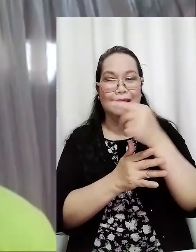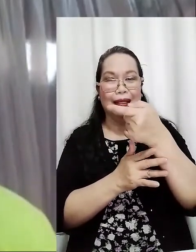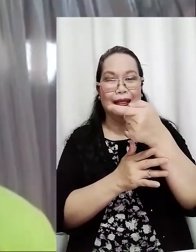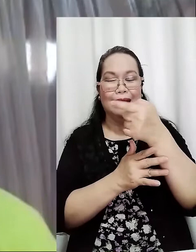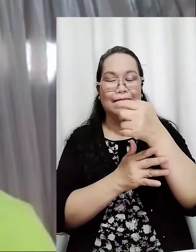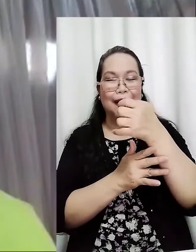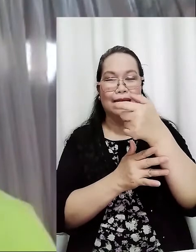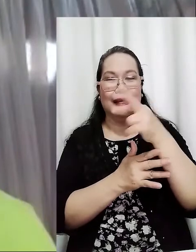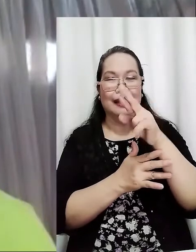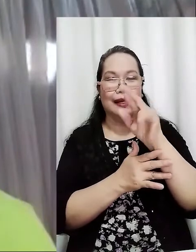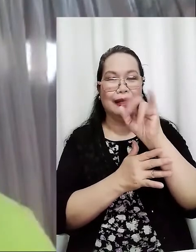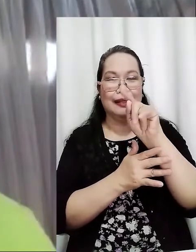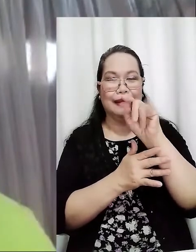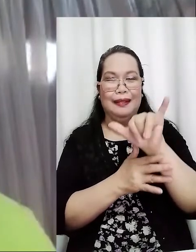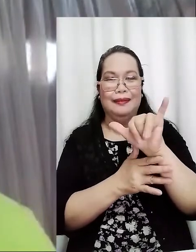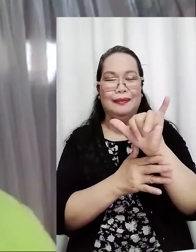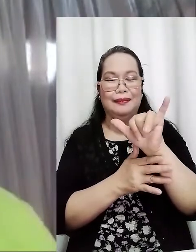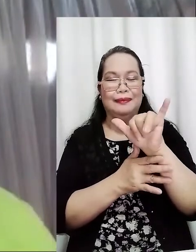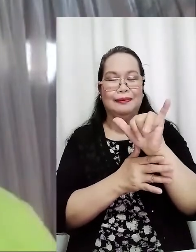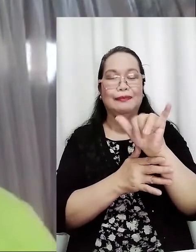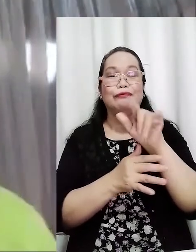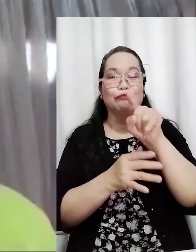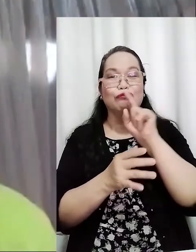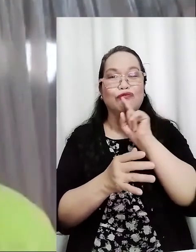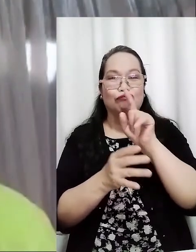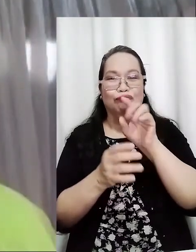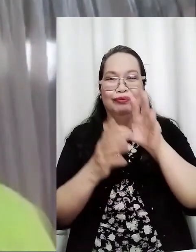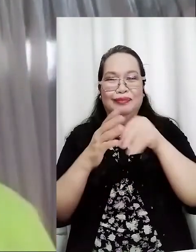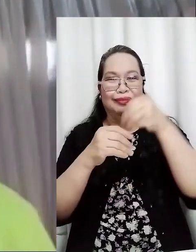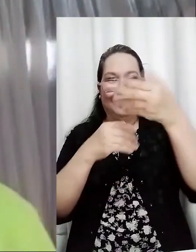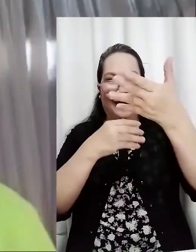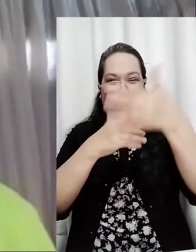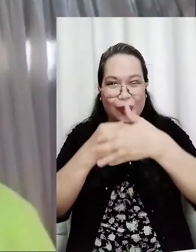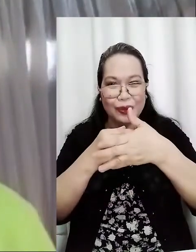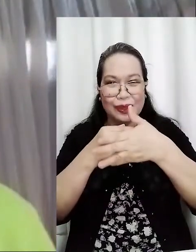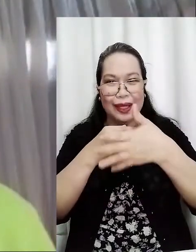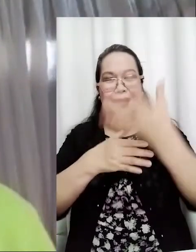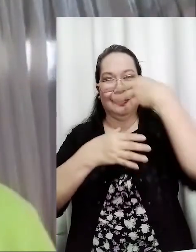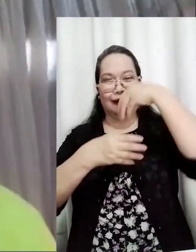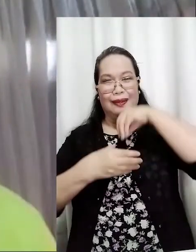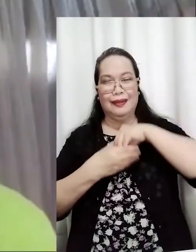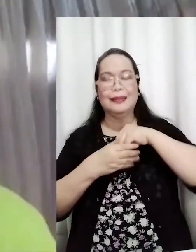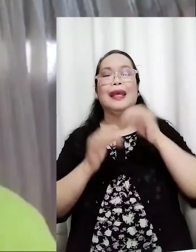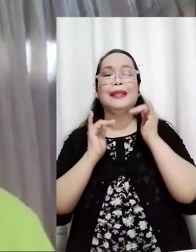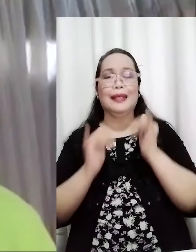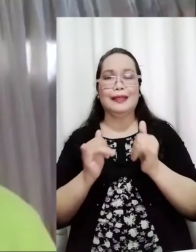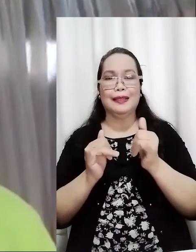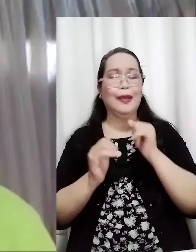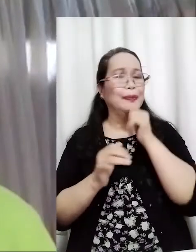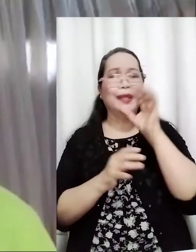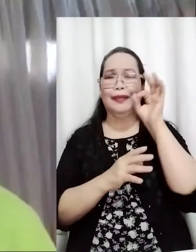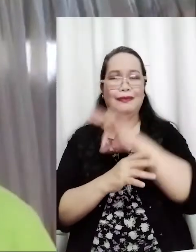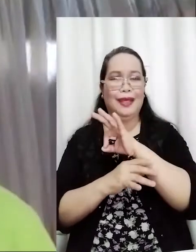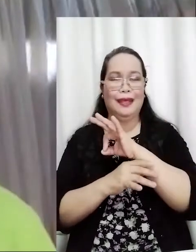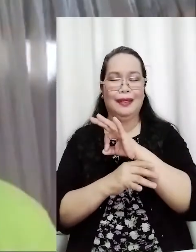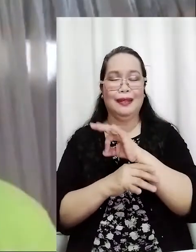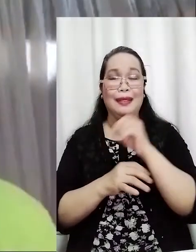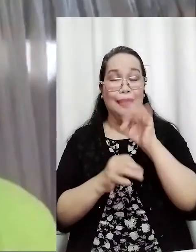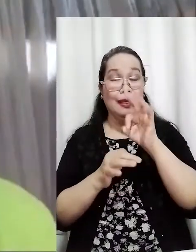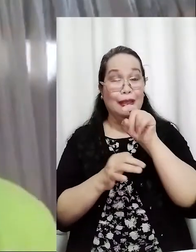see, outside, inside, or inside, outside. So, ikalawa, yung they know that you care.